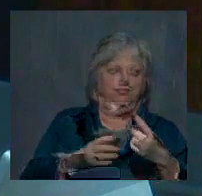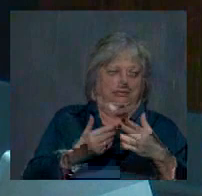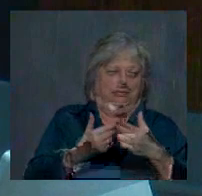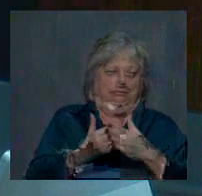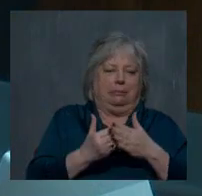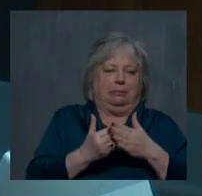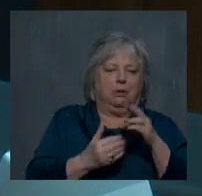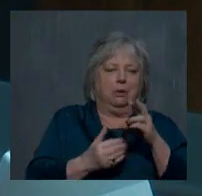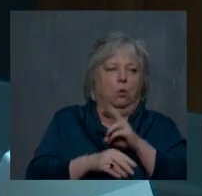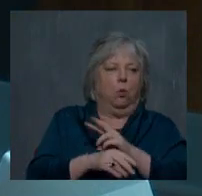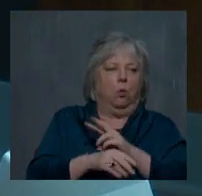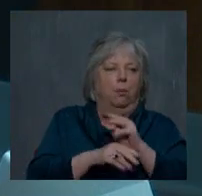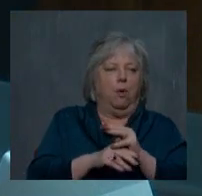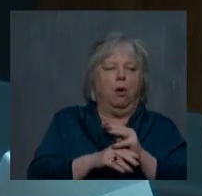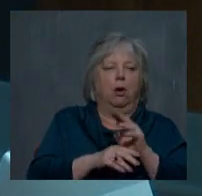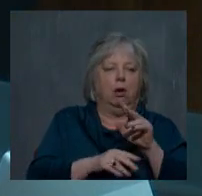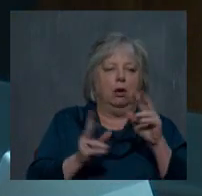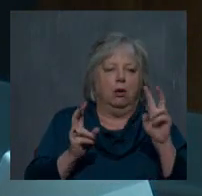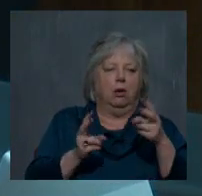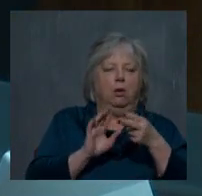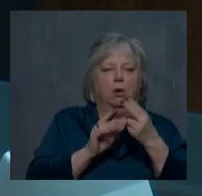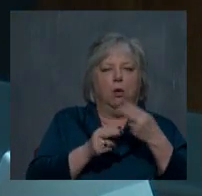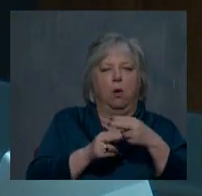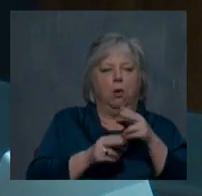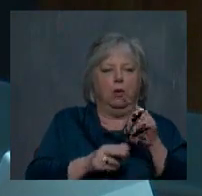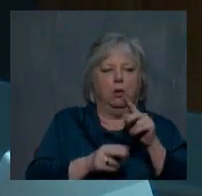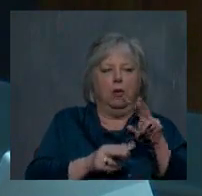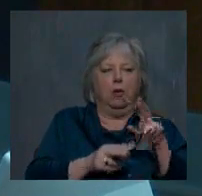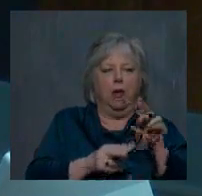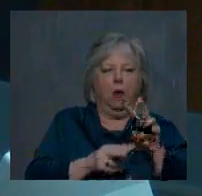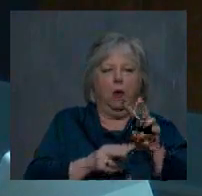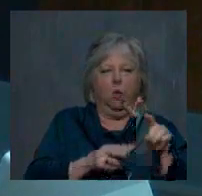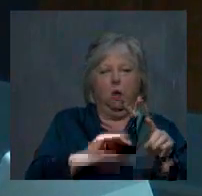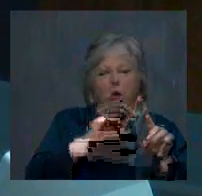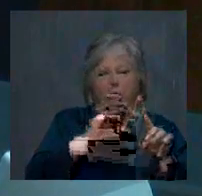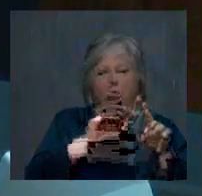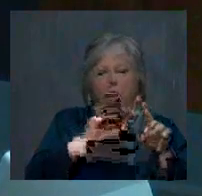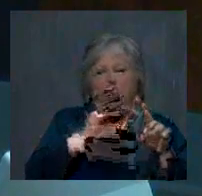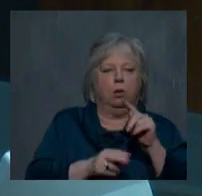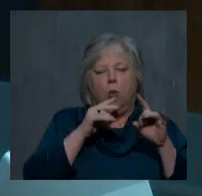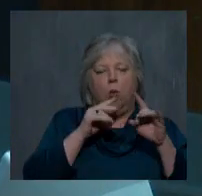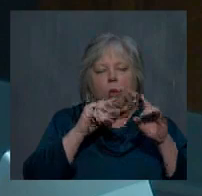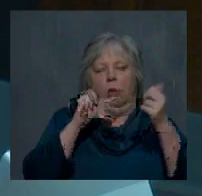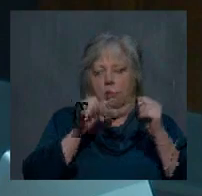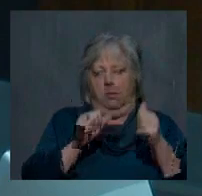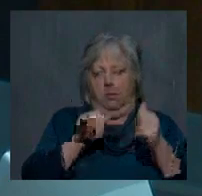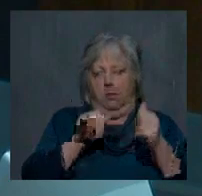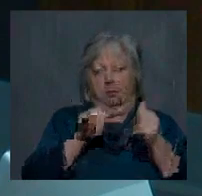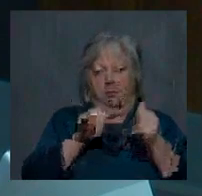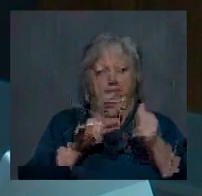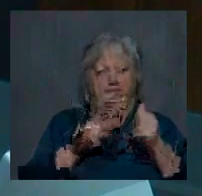right beside the wall fence is a horrible condition.